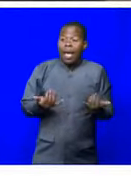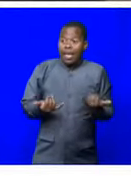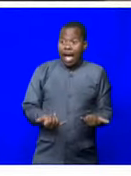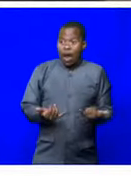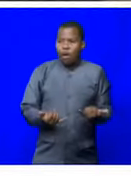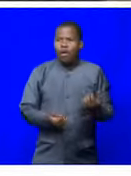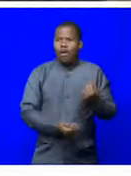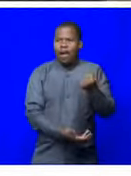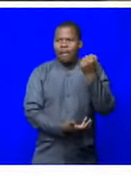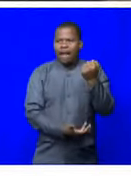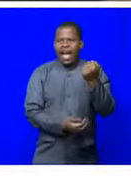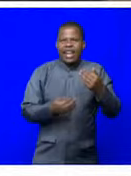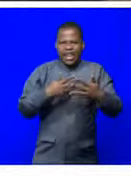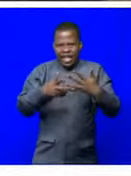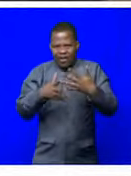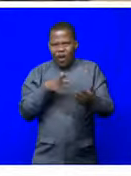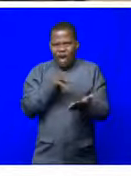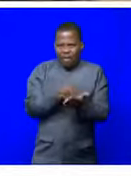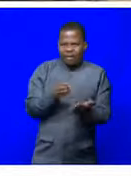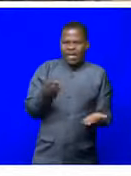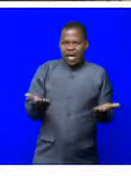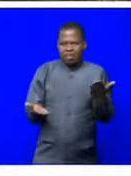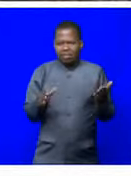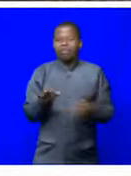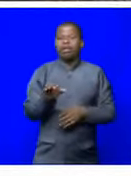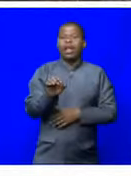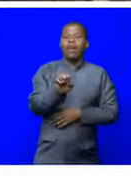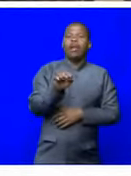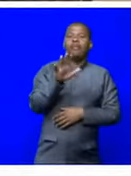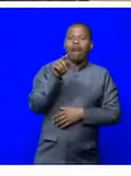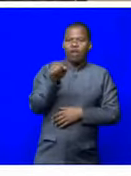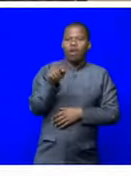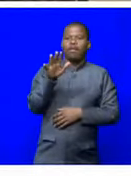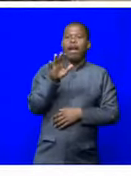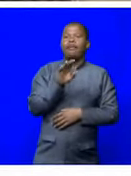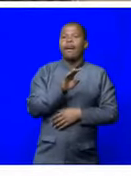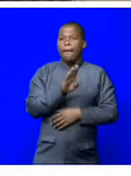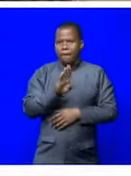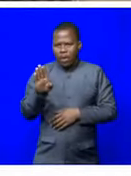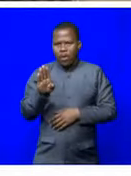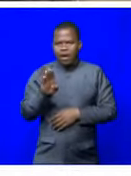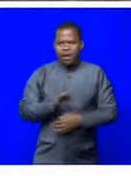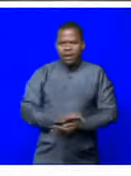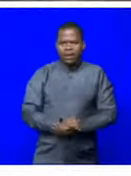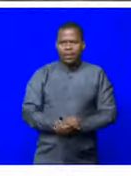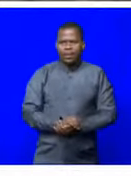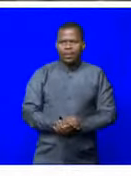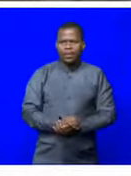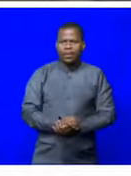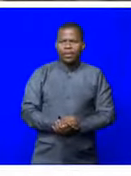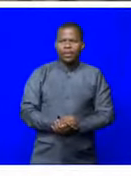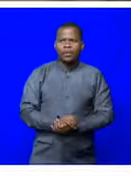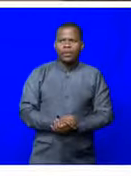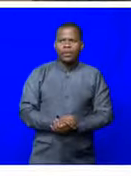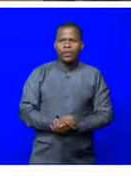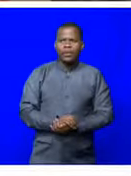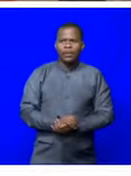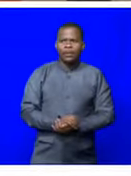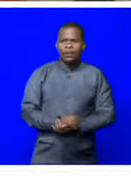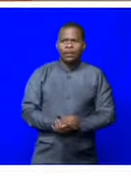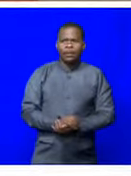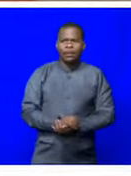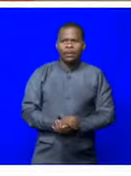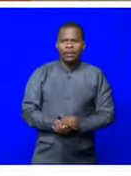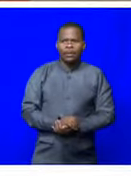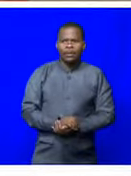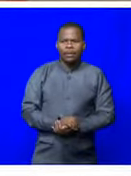Lesikhwama sinemphahla lelinganiselwa ku-5.5 billion emalangeni. Etindzabeni kubika Sonto